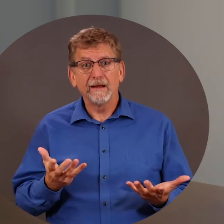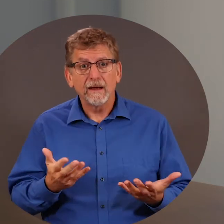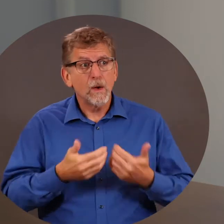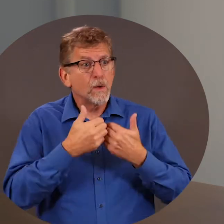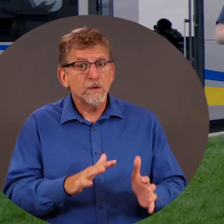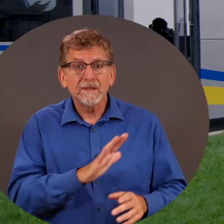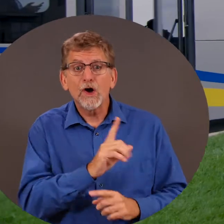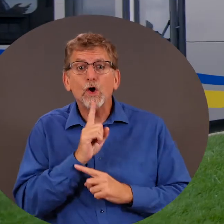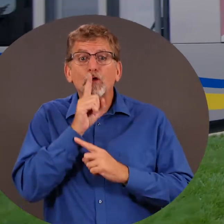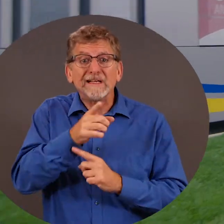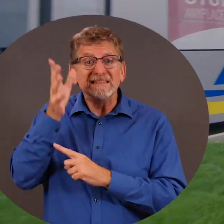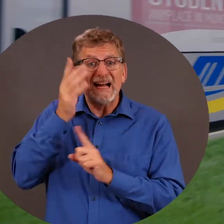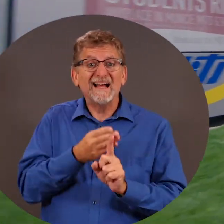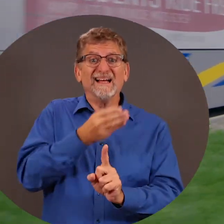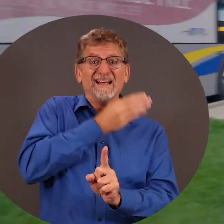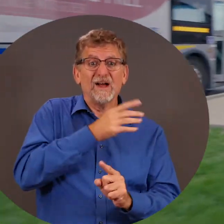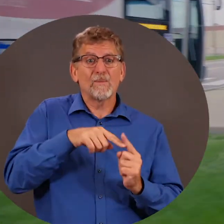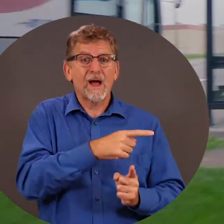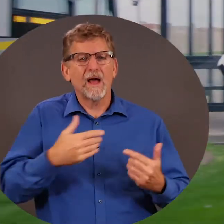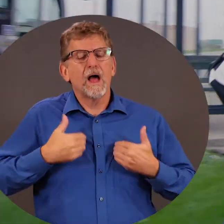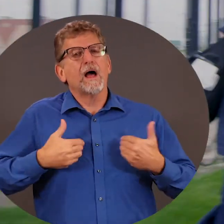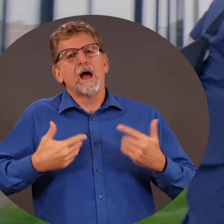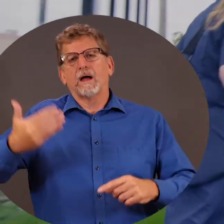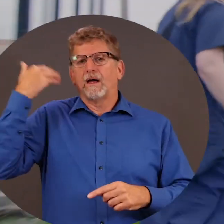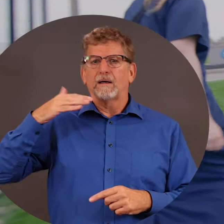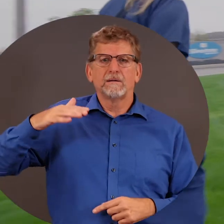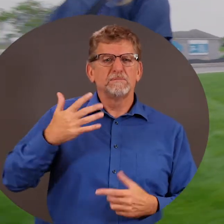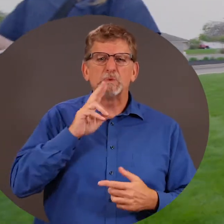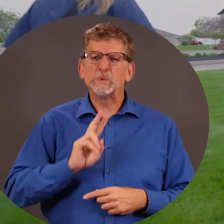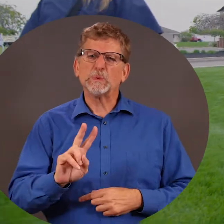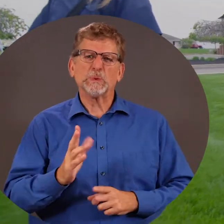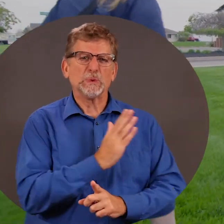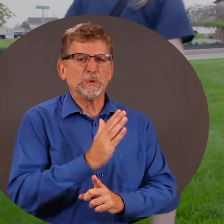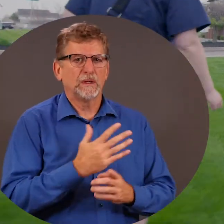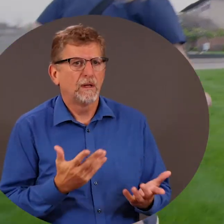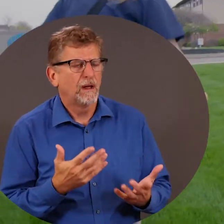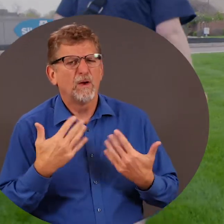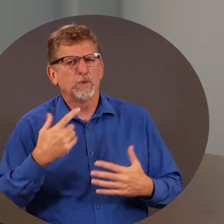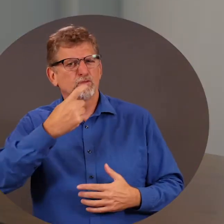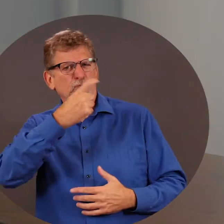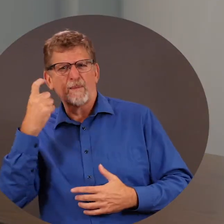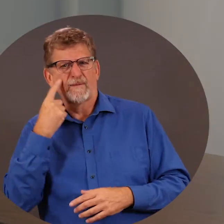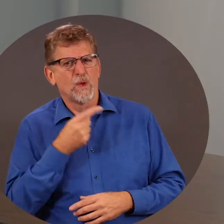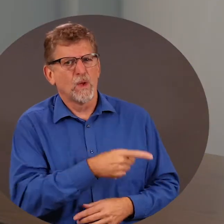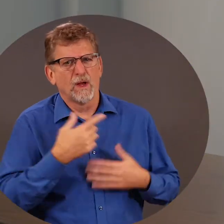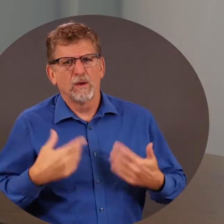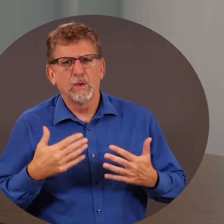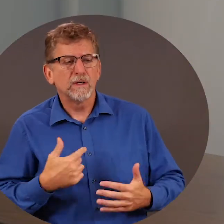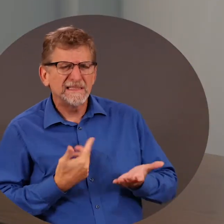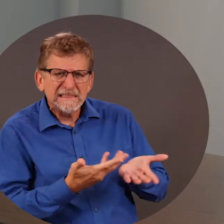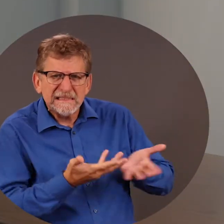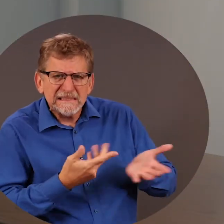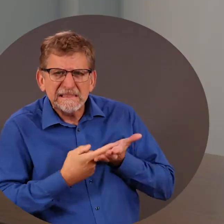age of 2. And you know, this was pretty traumatic. I talked to Jamie about what guardianship was,